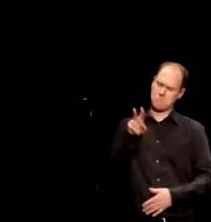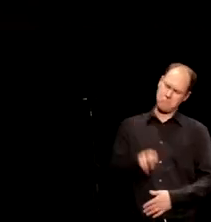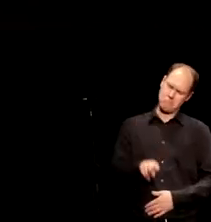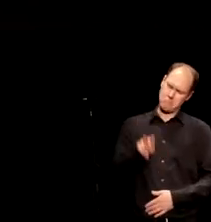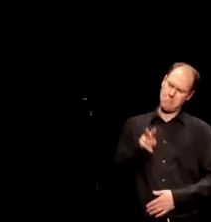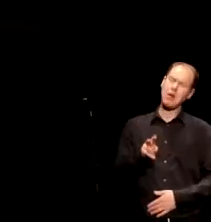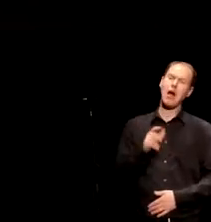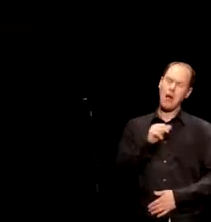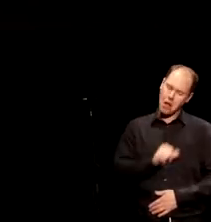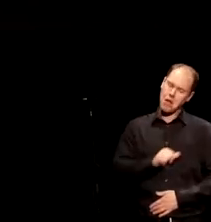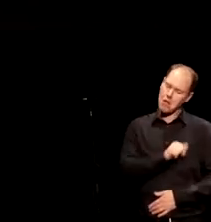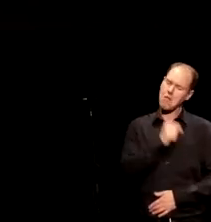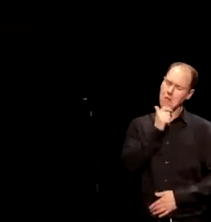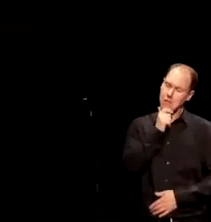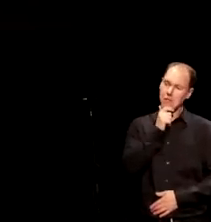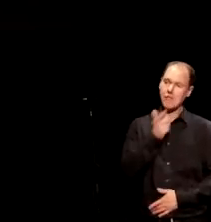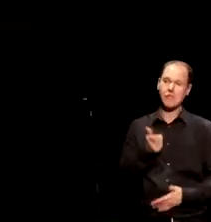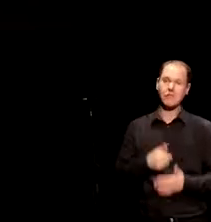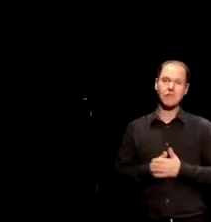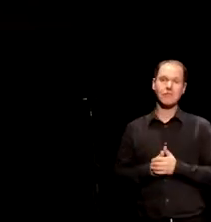it, you know.